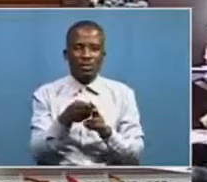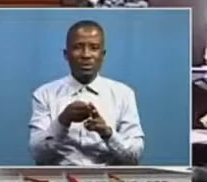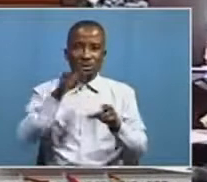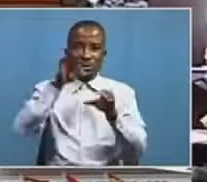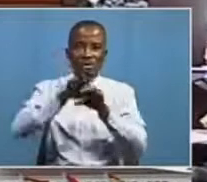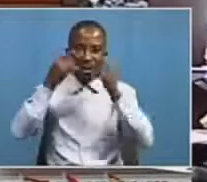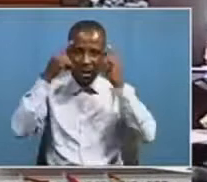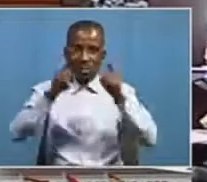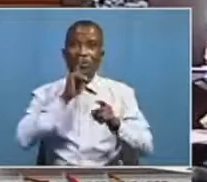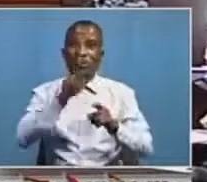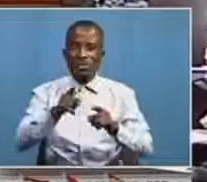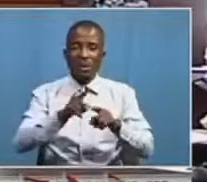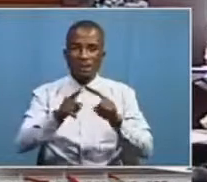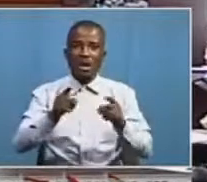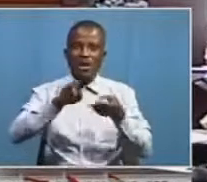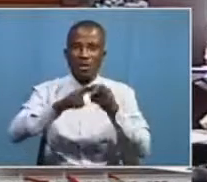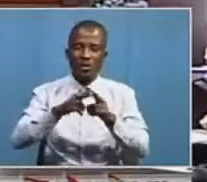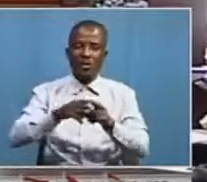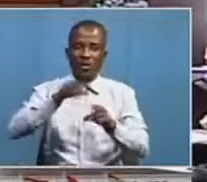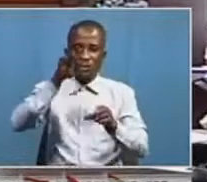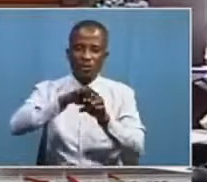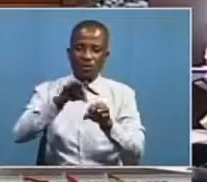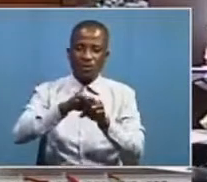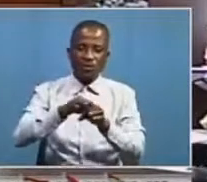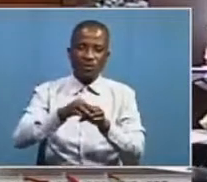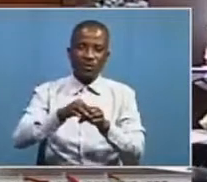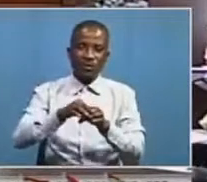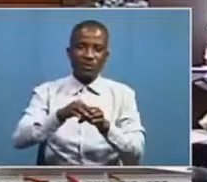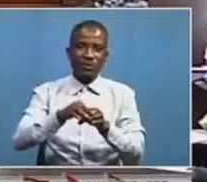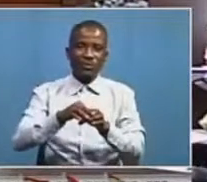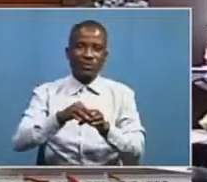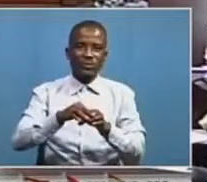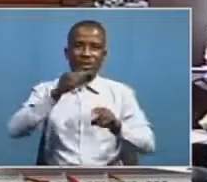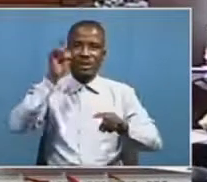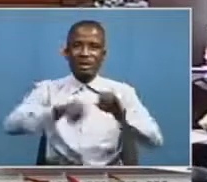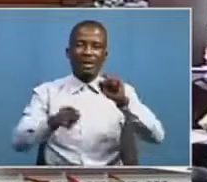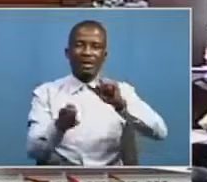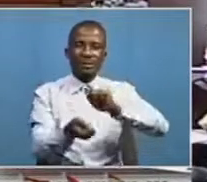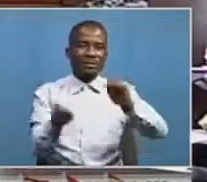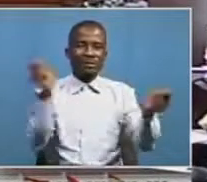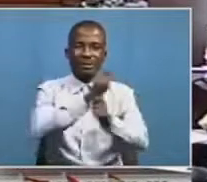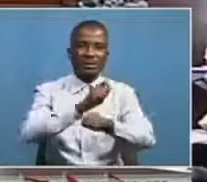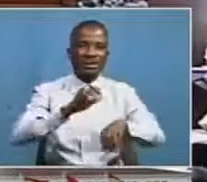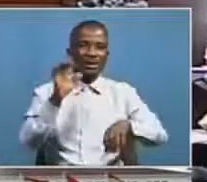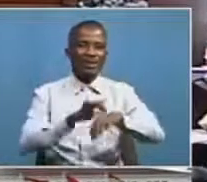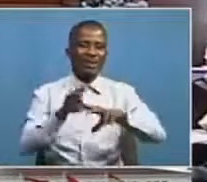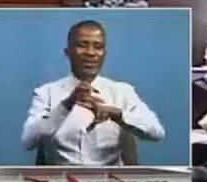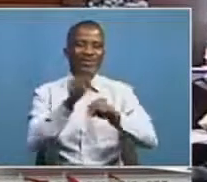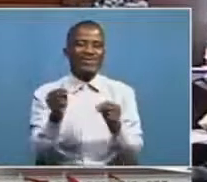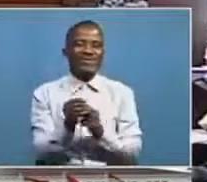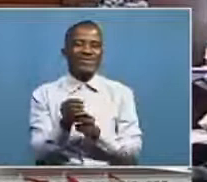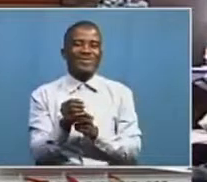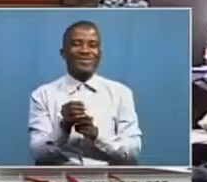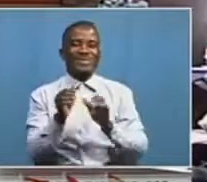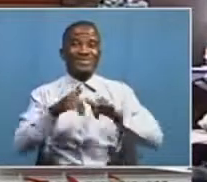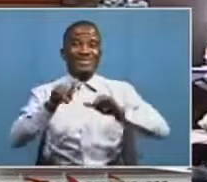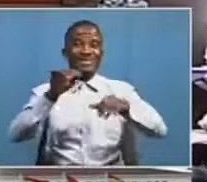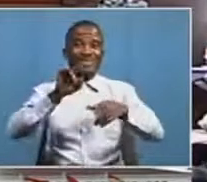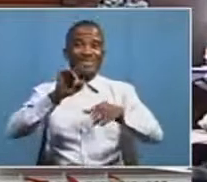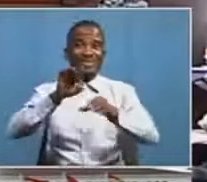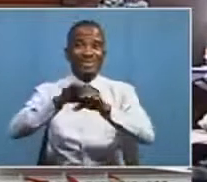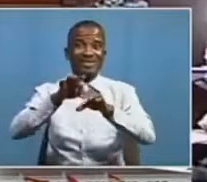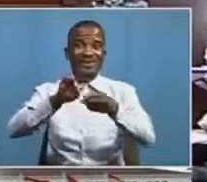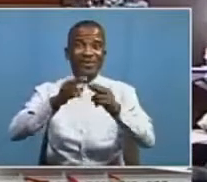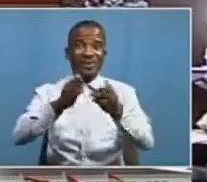election, but the number of votes involved in the allegations cannot materially affect the outcome of the election. On this